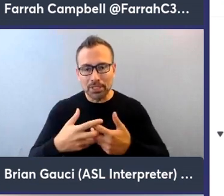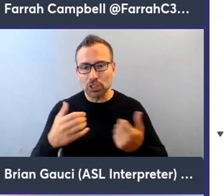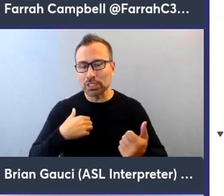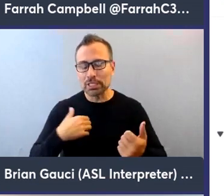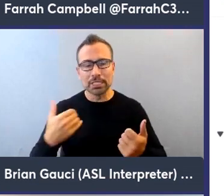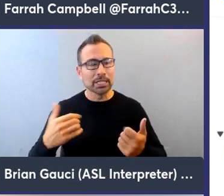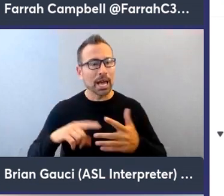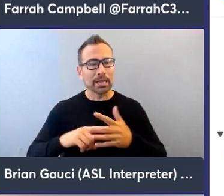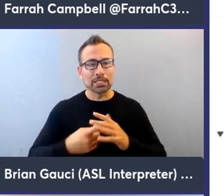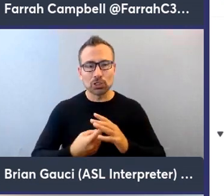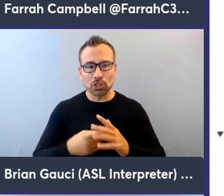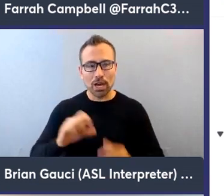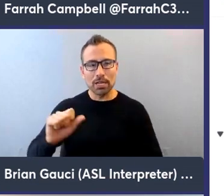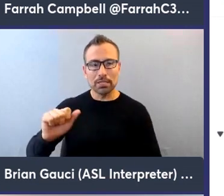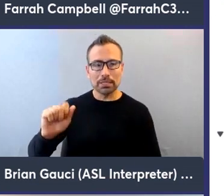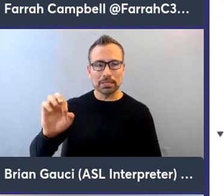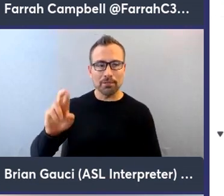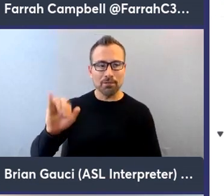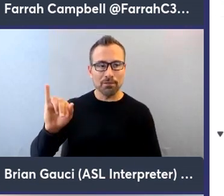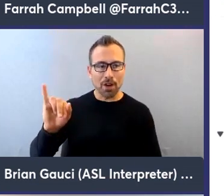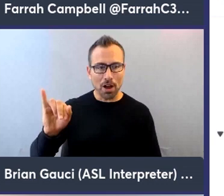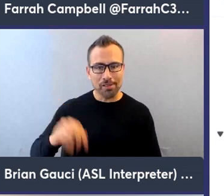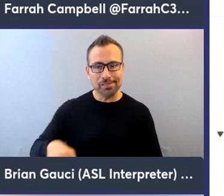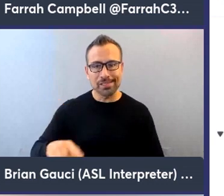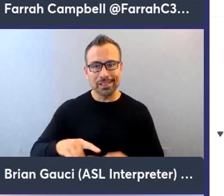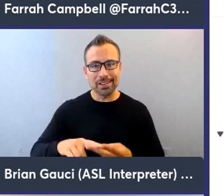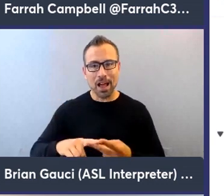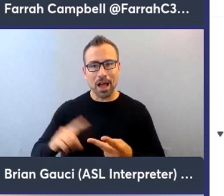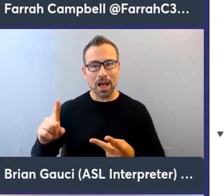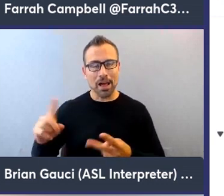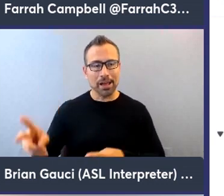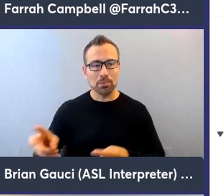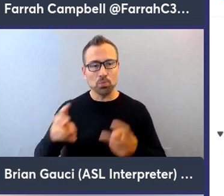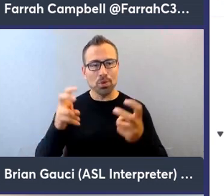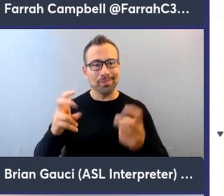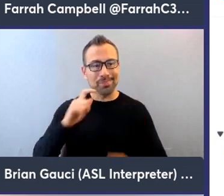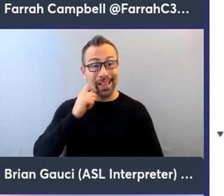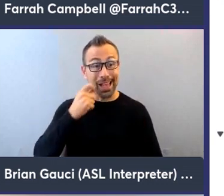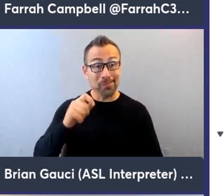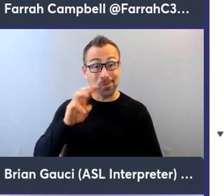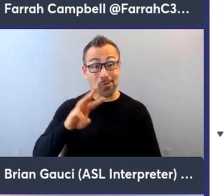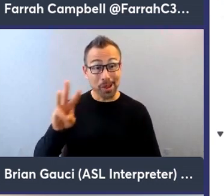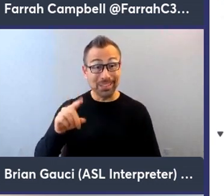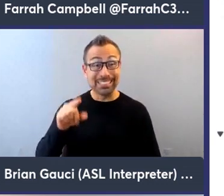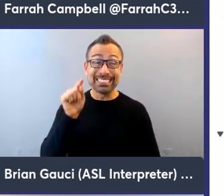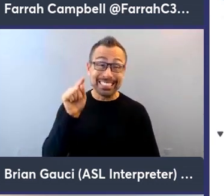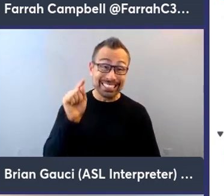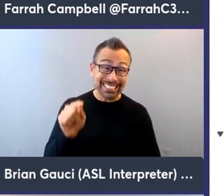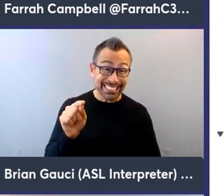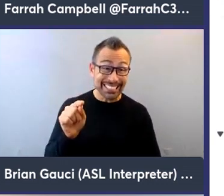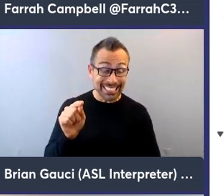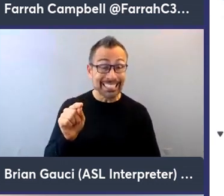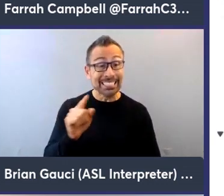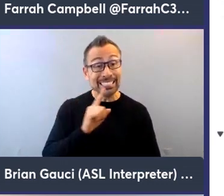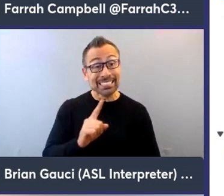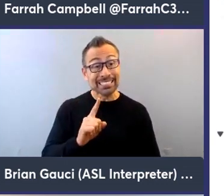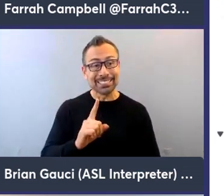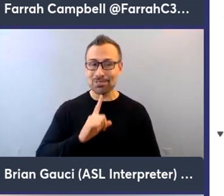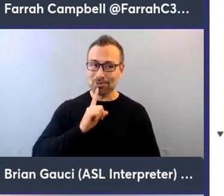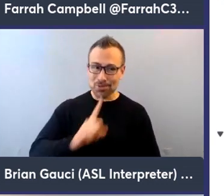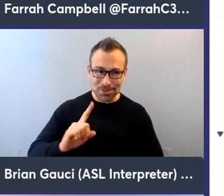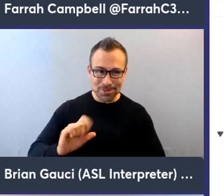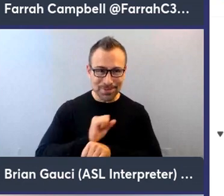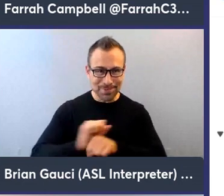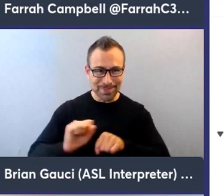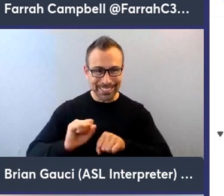Safari, right? I can pull up the Apple web page, right? So it is a Mac, a real